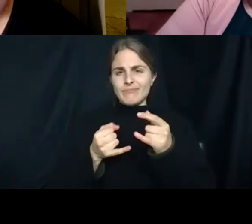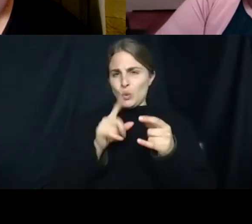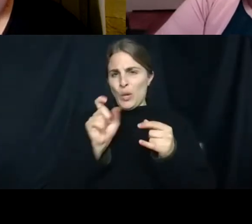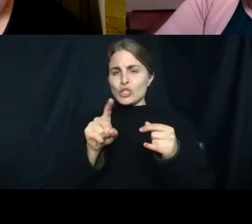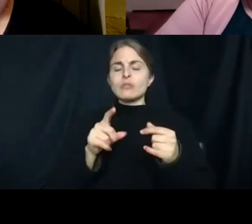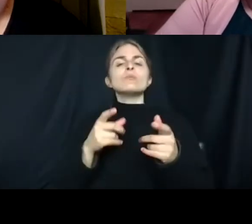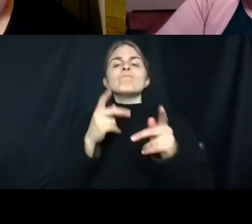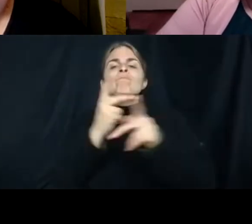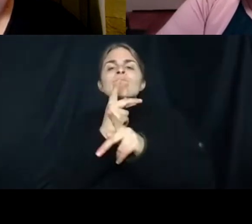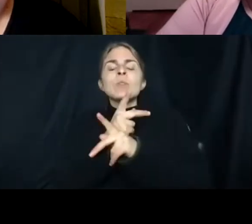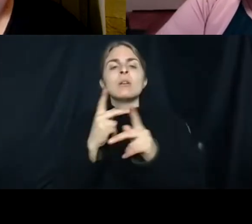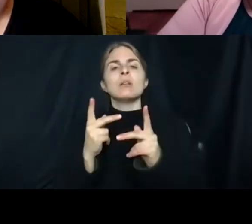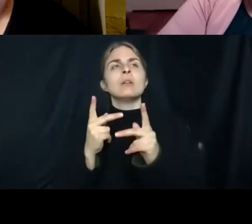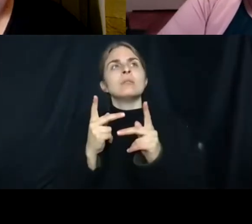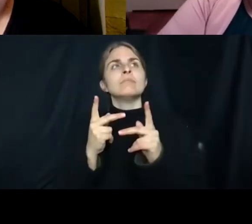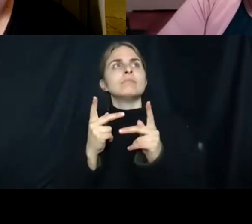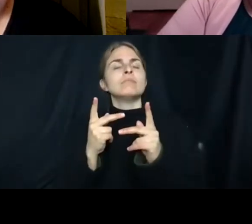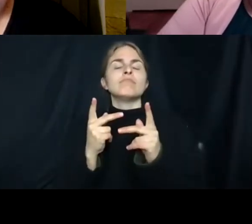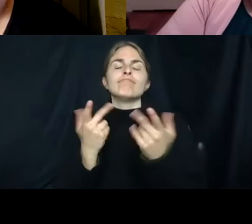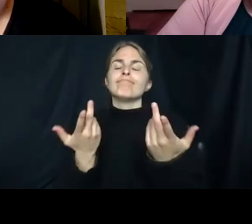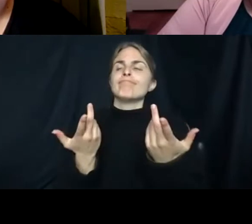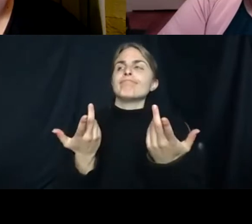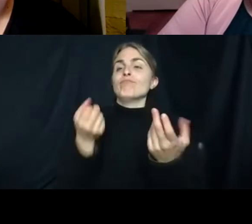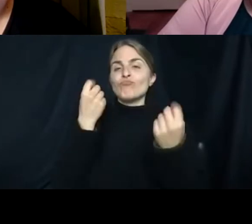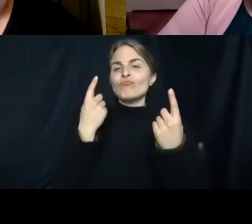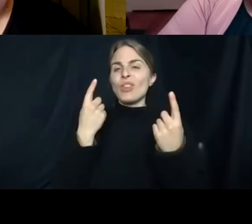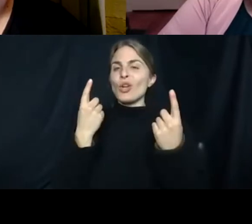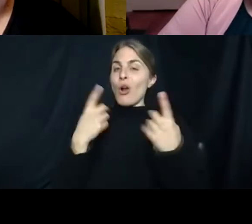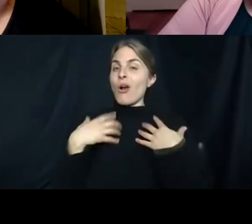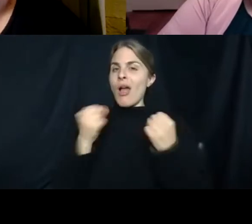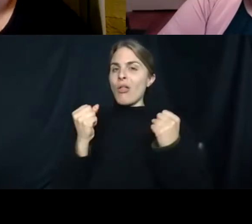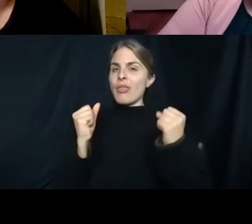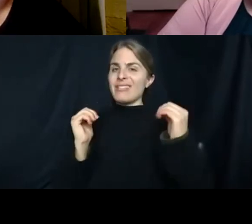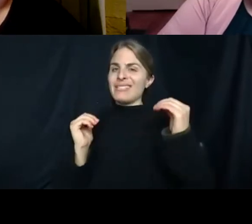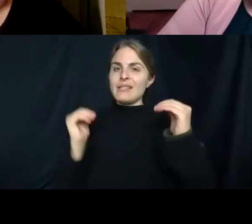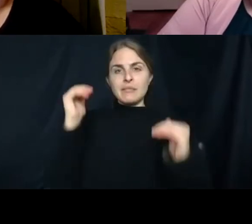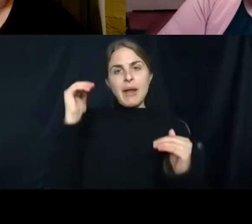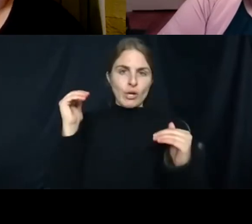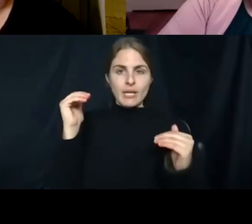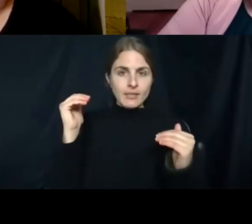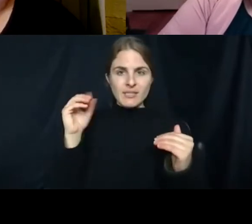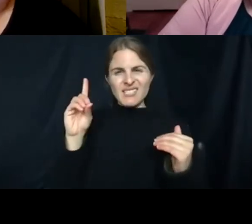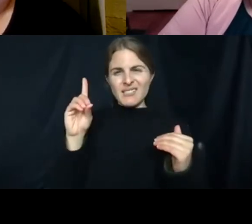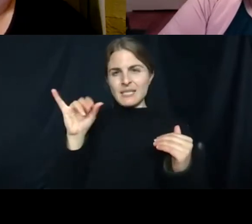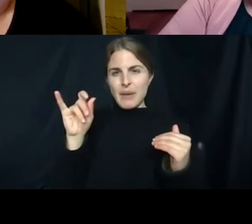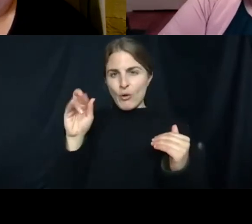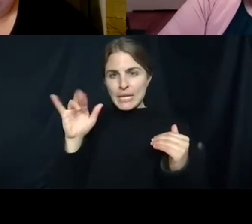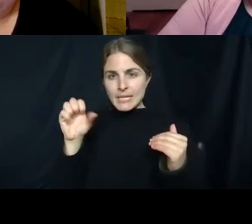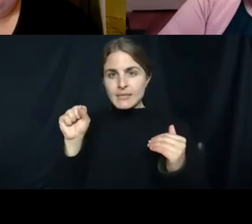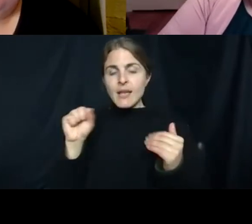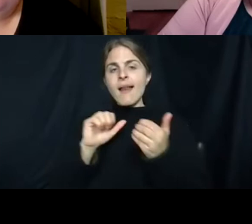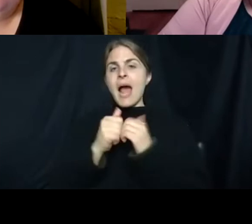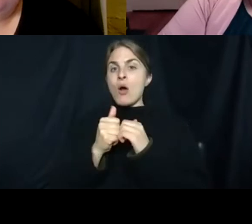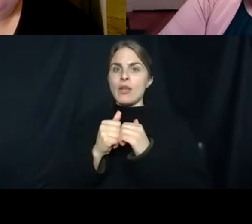this, this idea that there are health disparities, and how those are